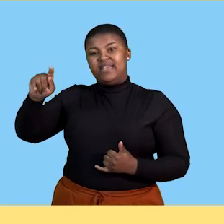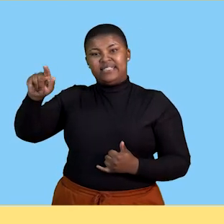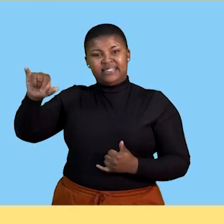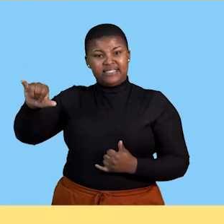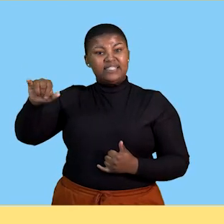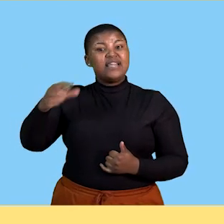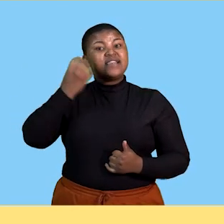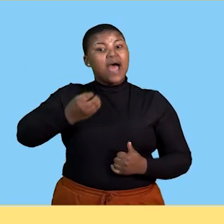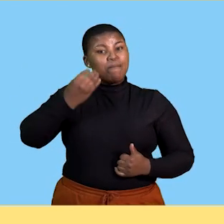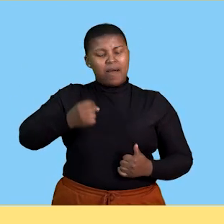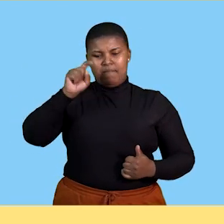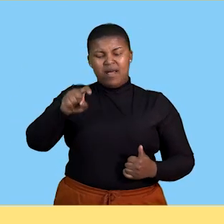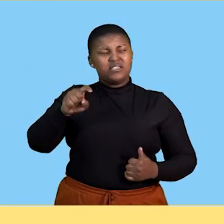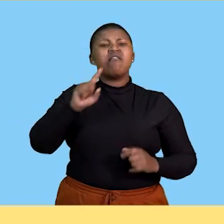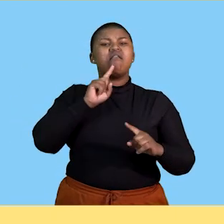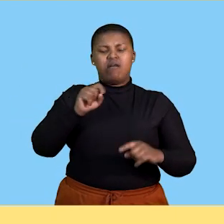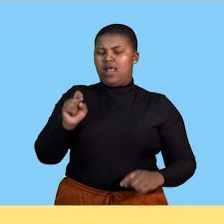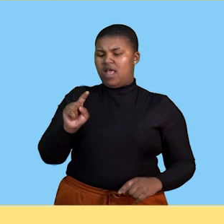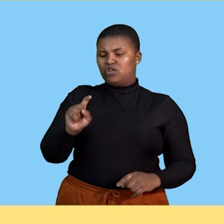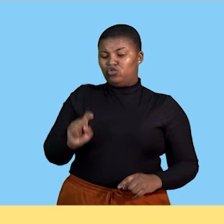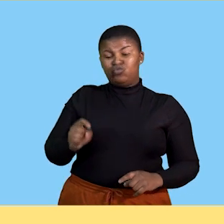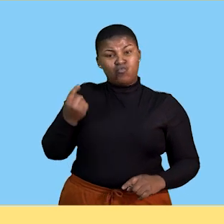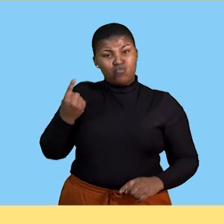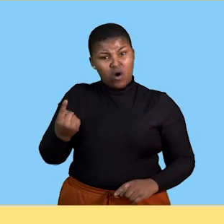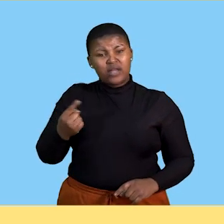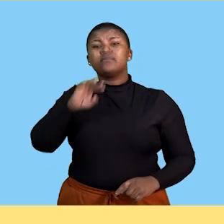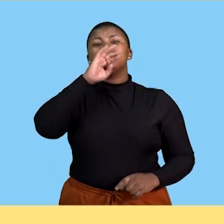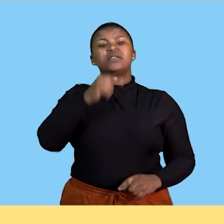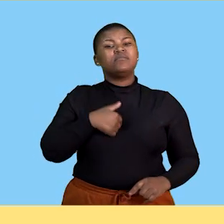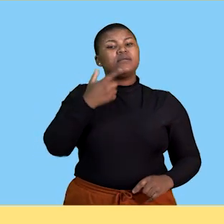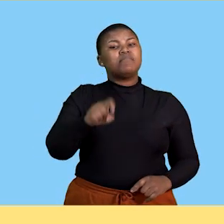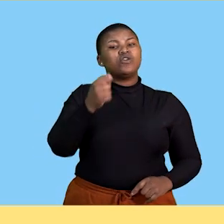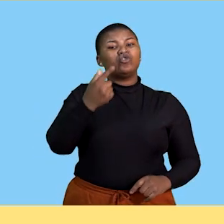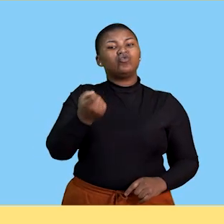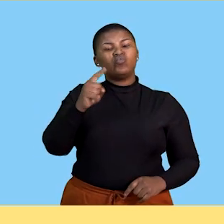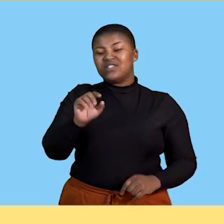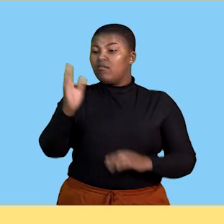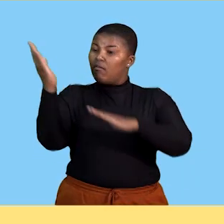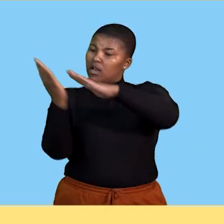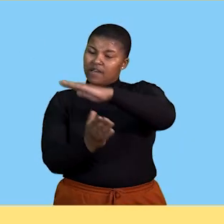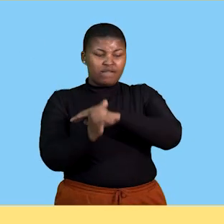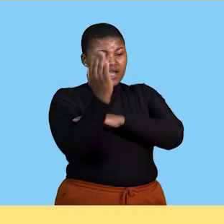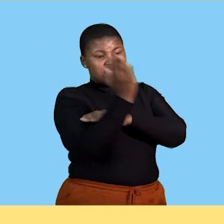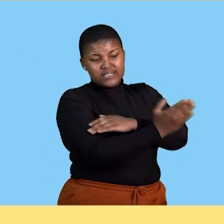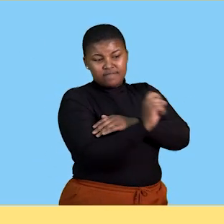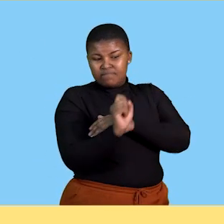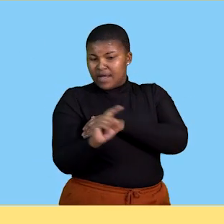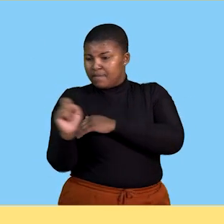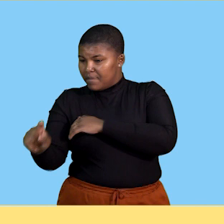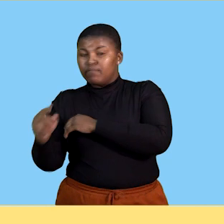to be S21. S21. That means I must divide everything